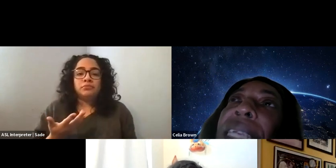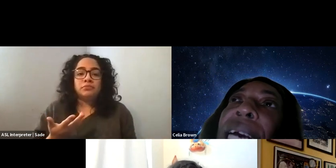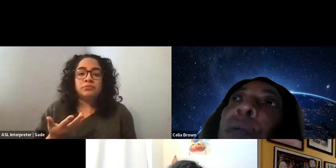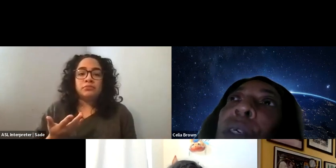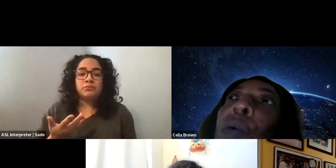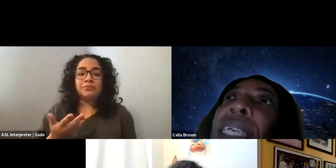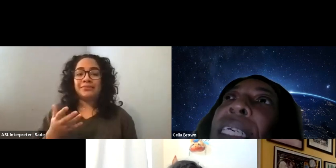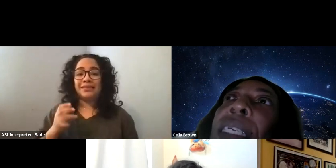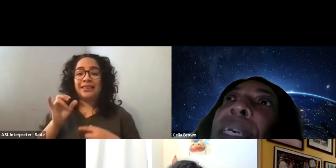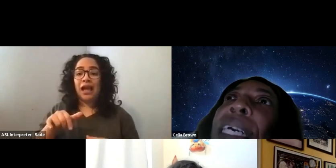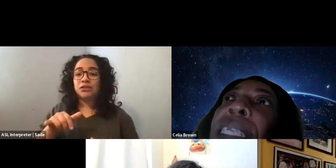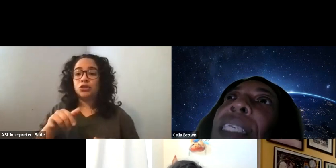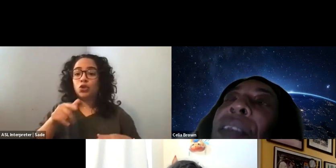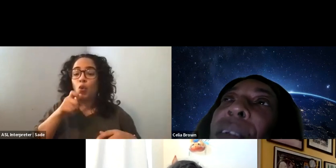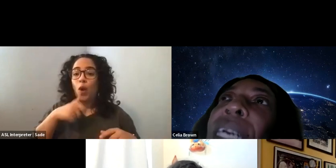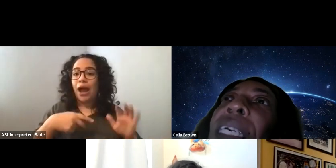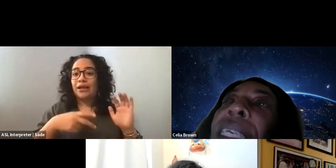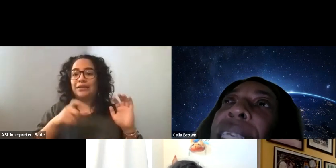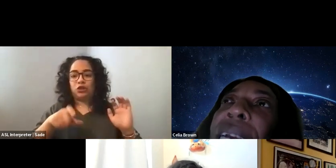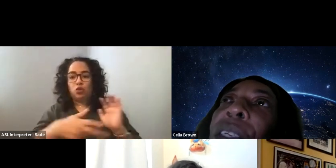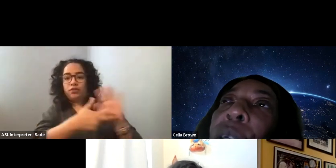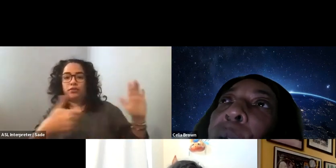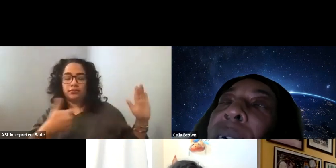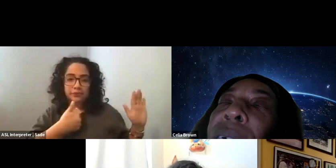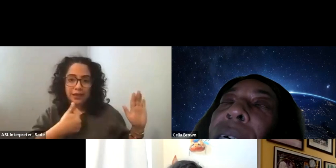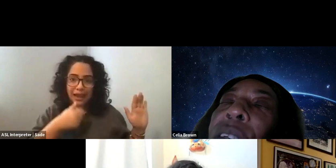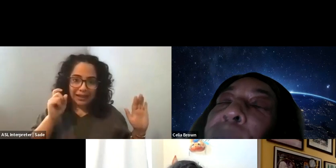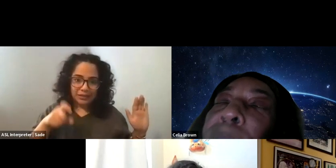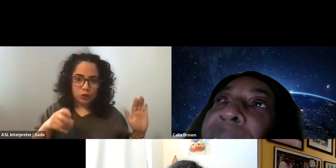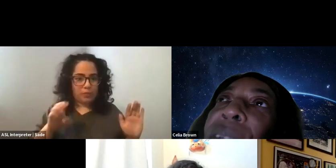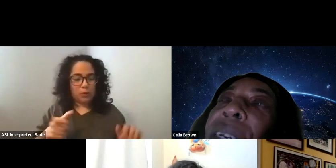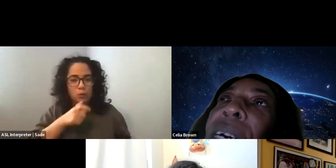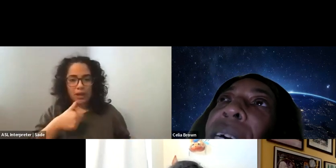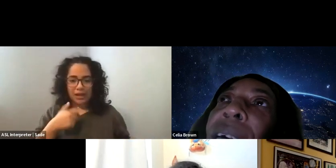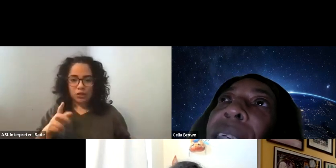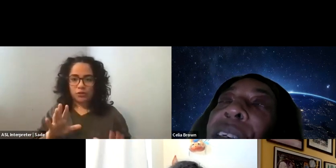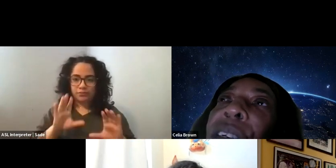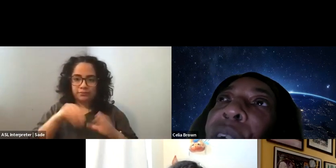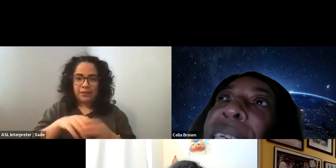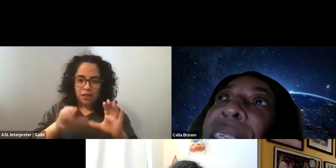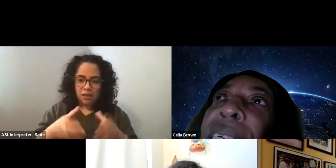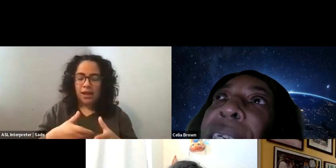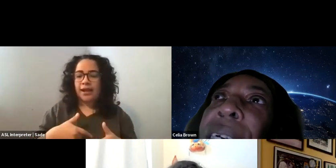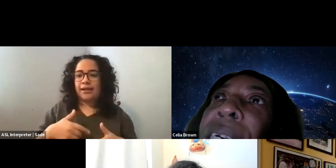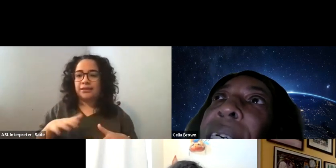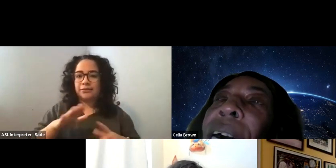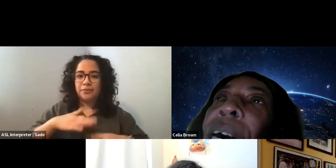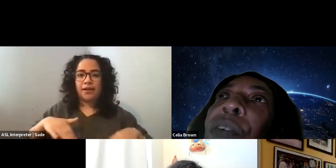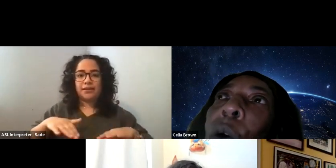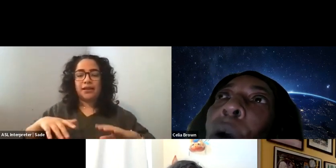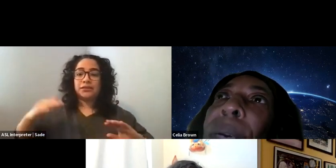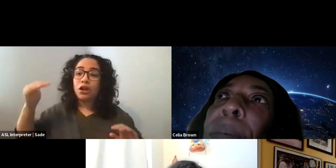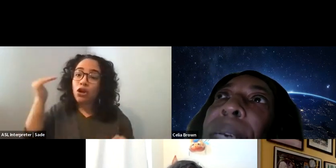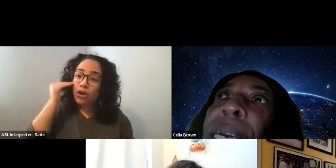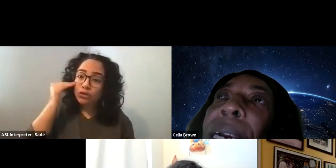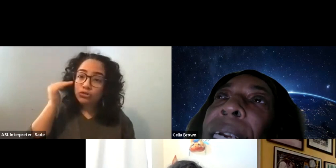that that's what who I needed to be. I needed to get into a space, consciousness raising, of who